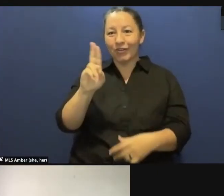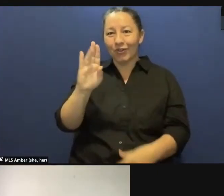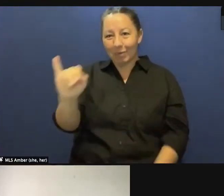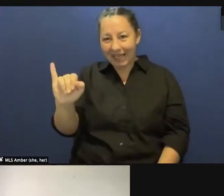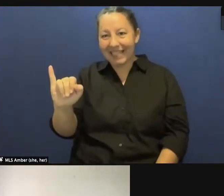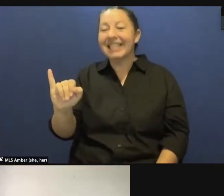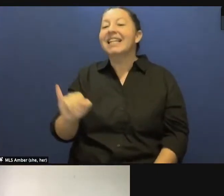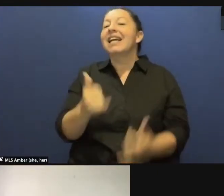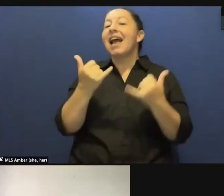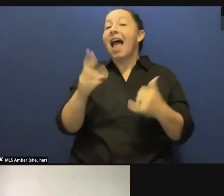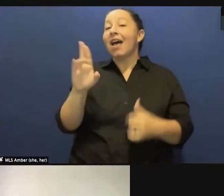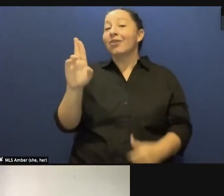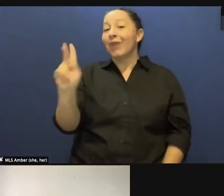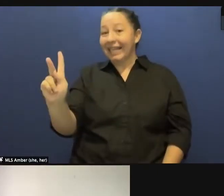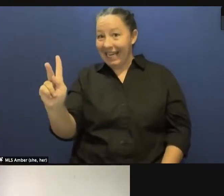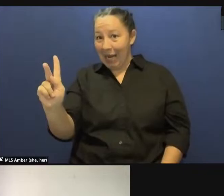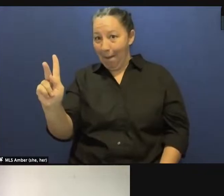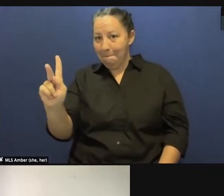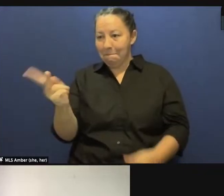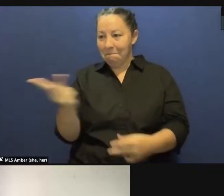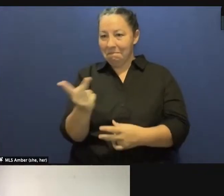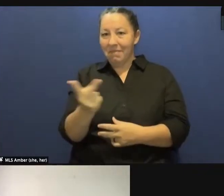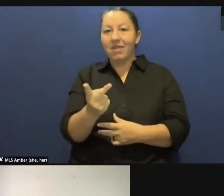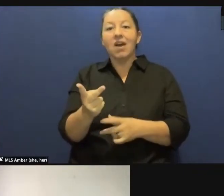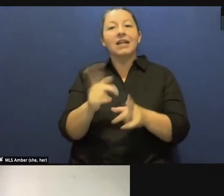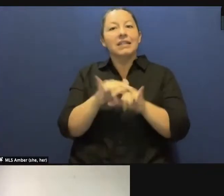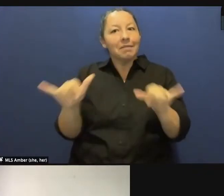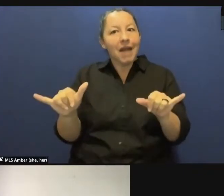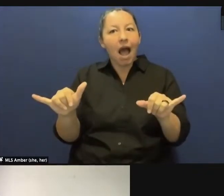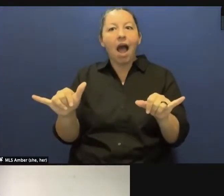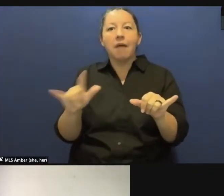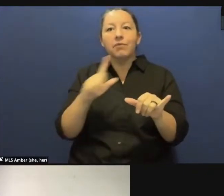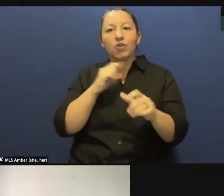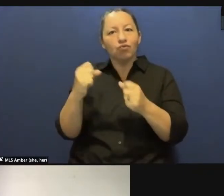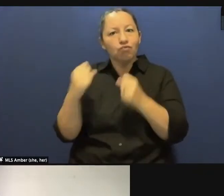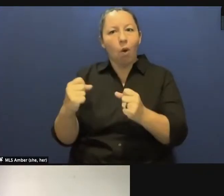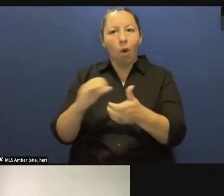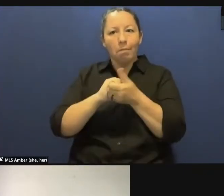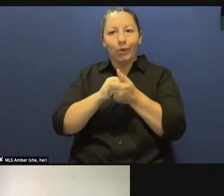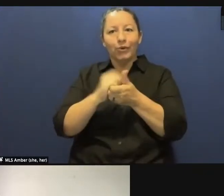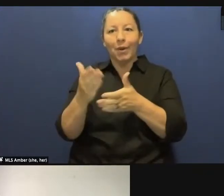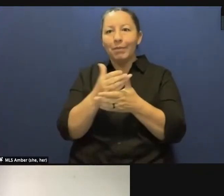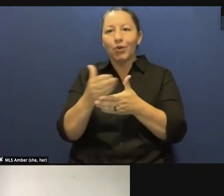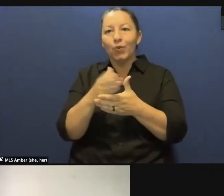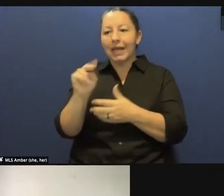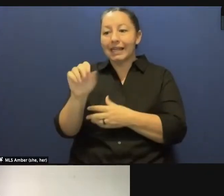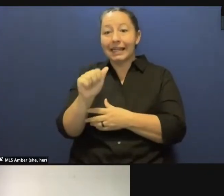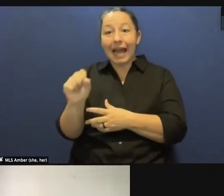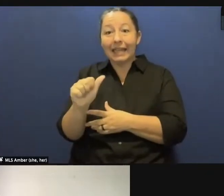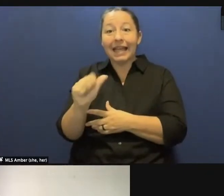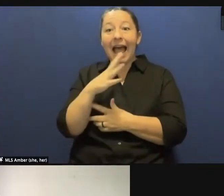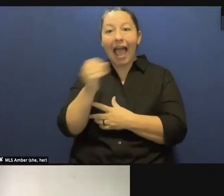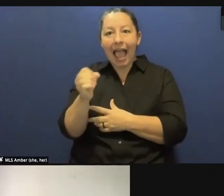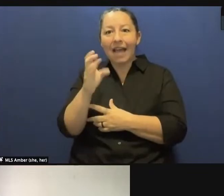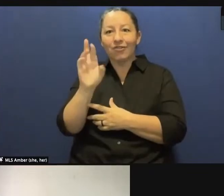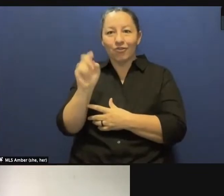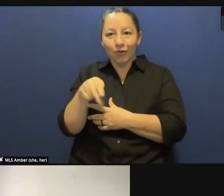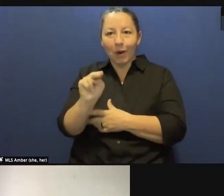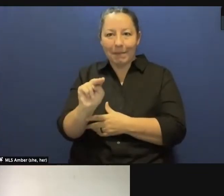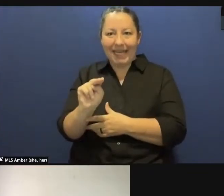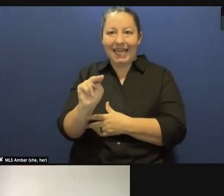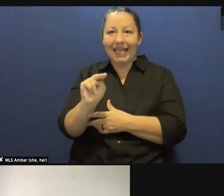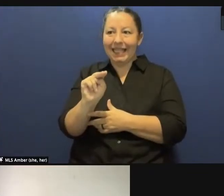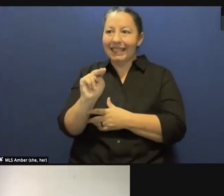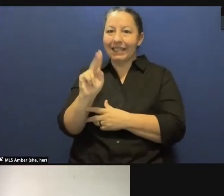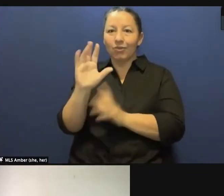Kingdom, but also a vigorous partnership between NASA and the Europeans, focused on all the